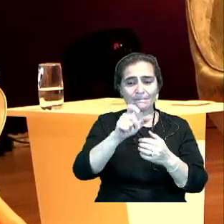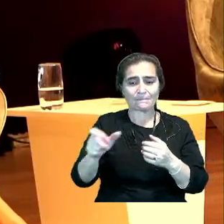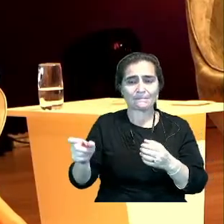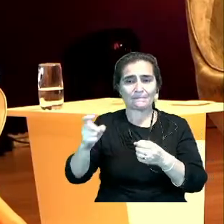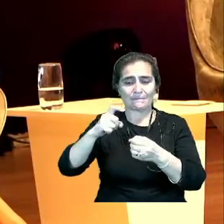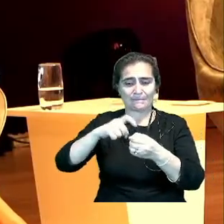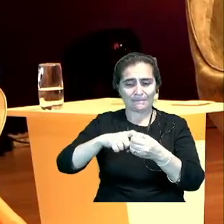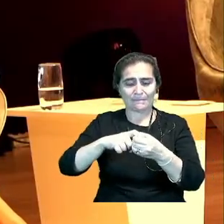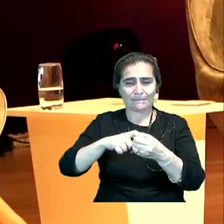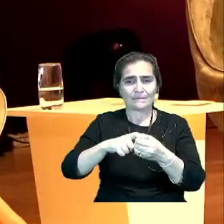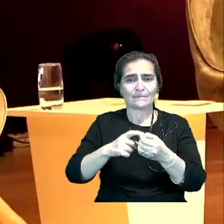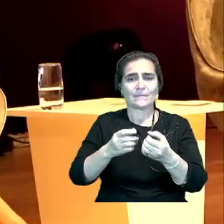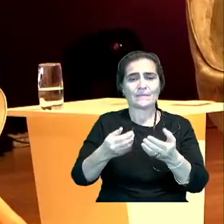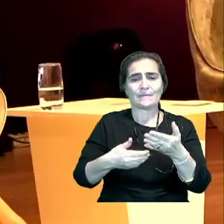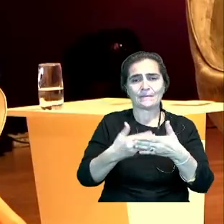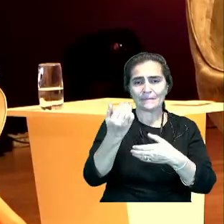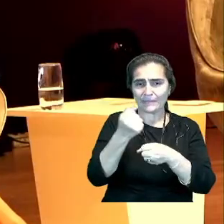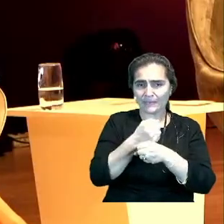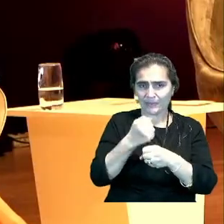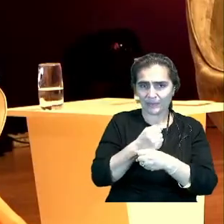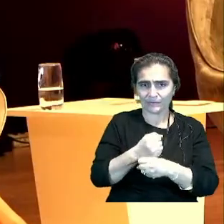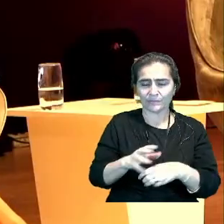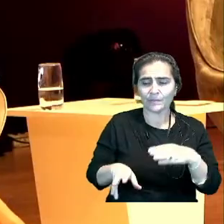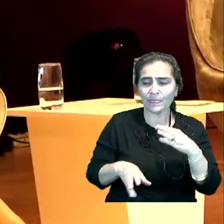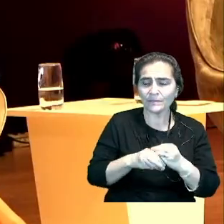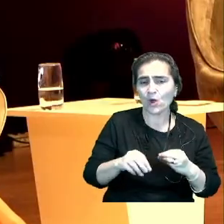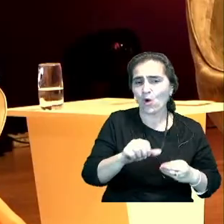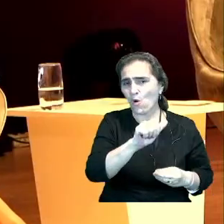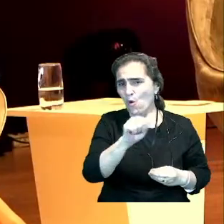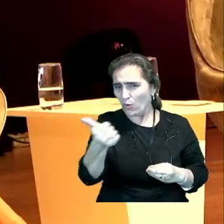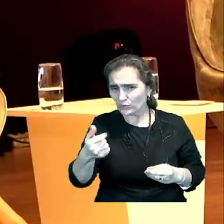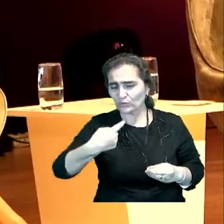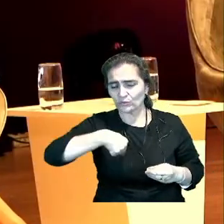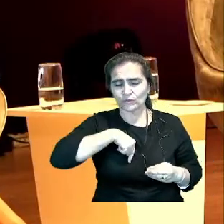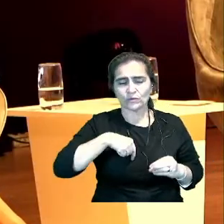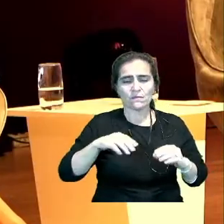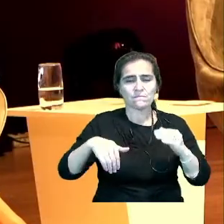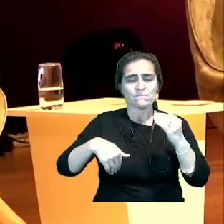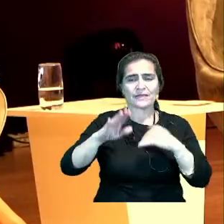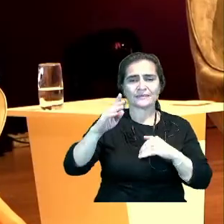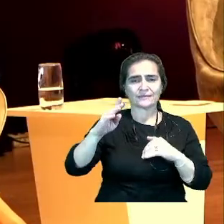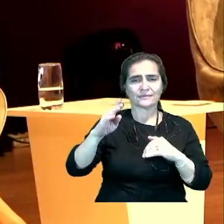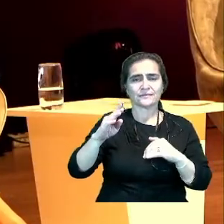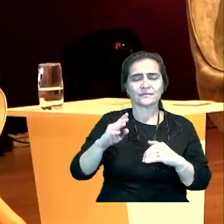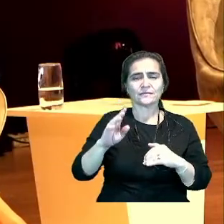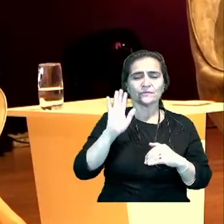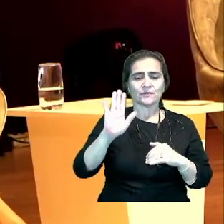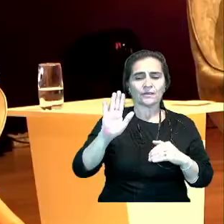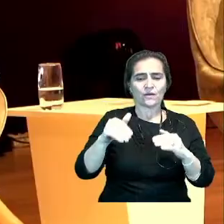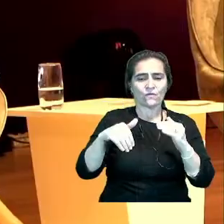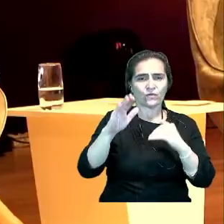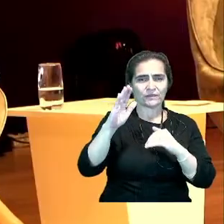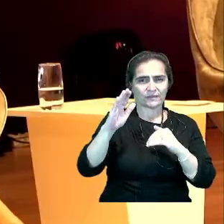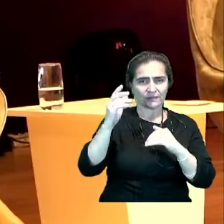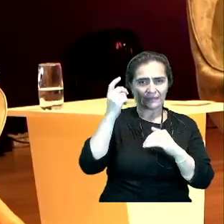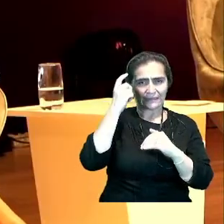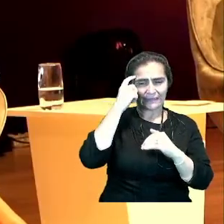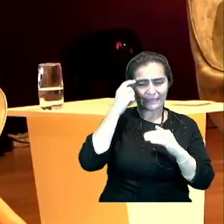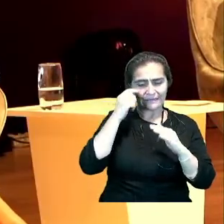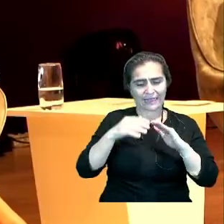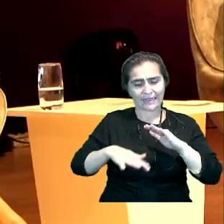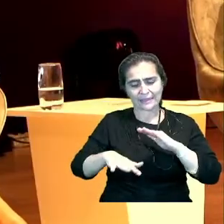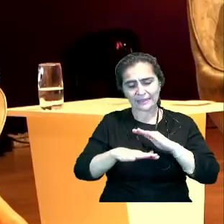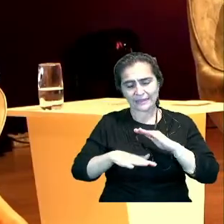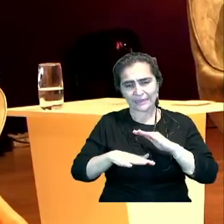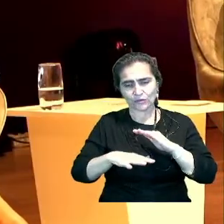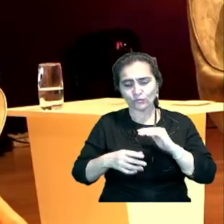facing unemployment. The other results that we're trying to put together now is